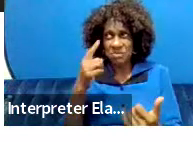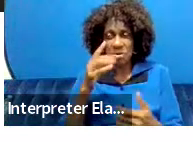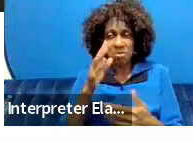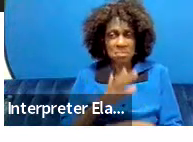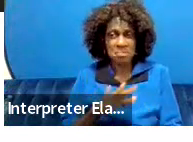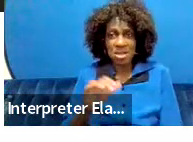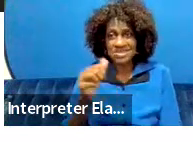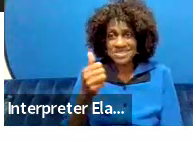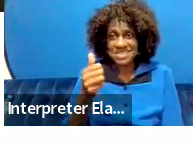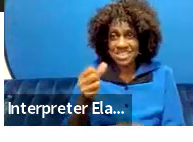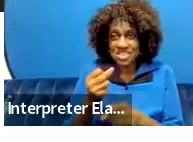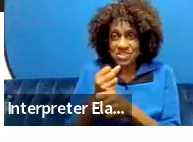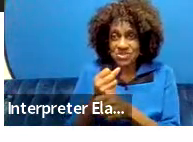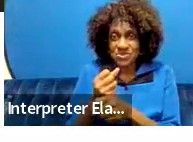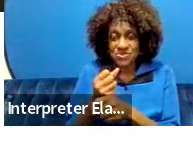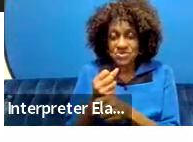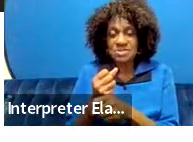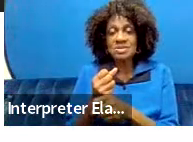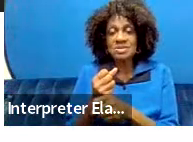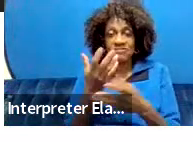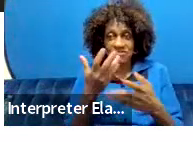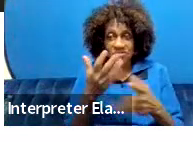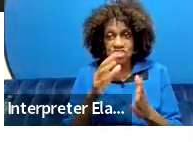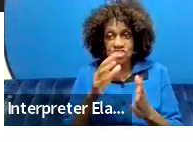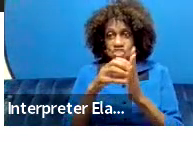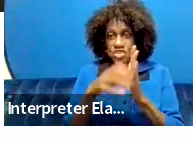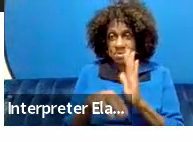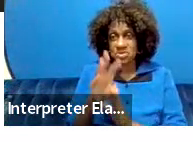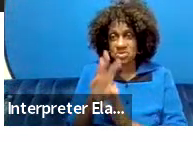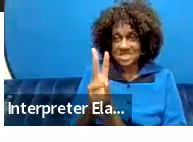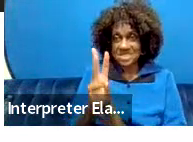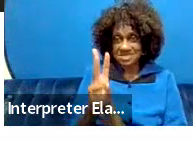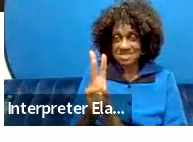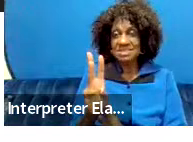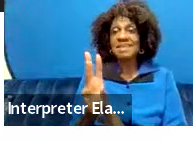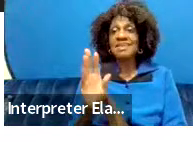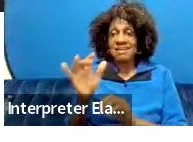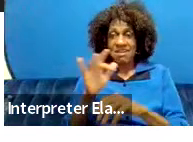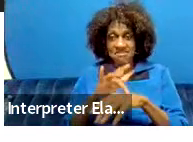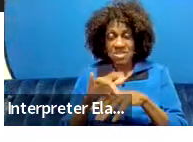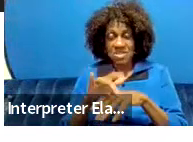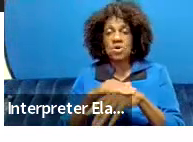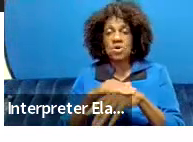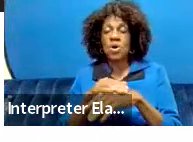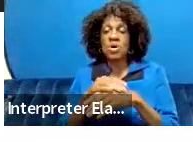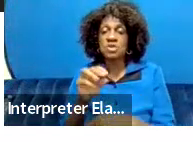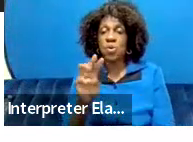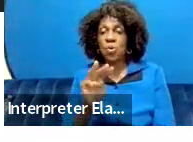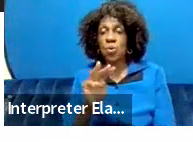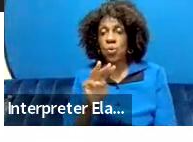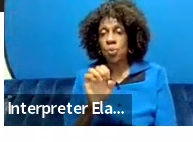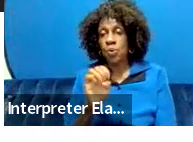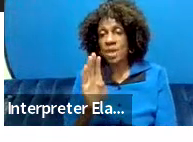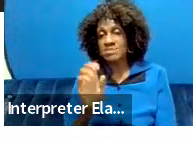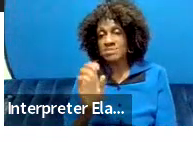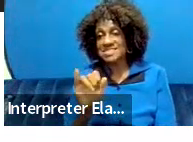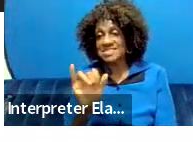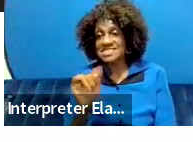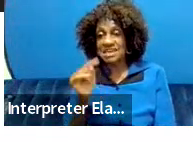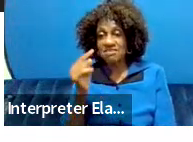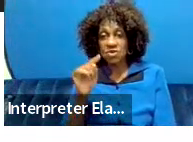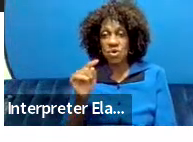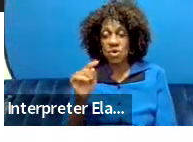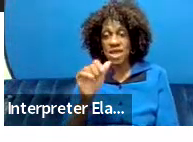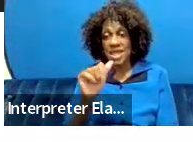10 years, and we're through Chapter 6 and are available on the Access Board's website for both the Americans with Disabilities